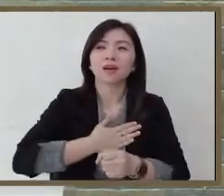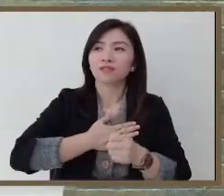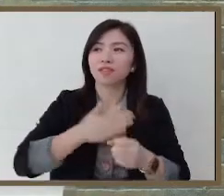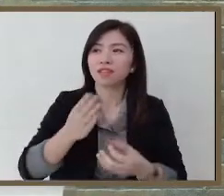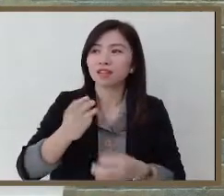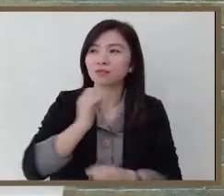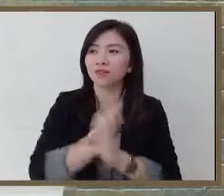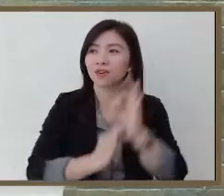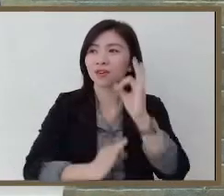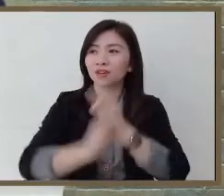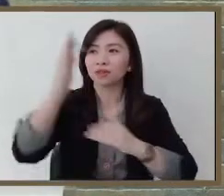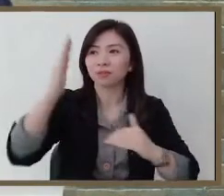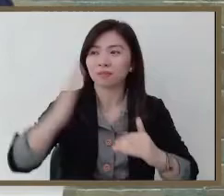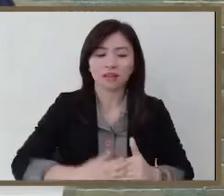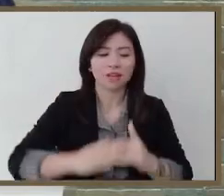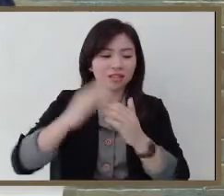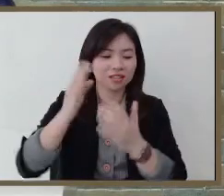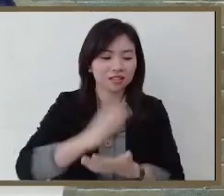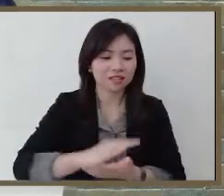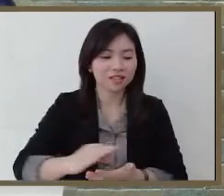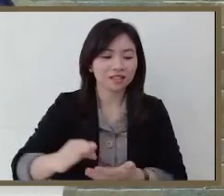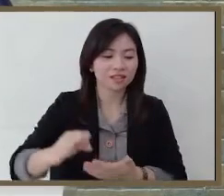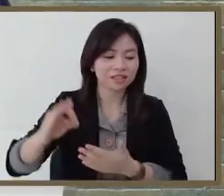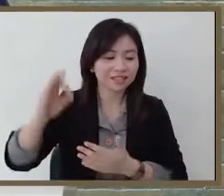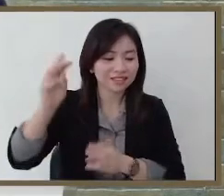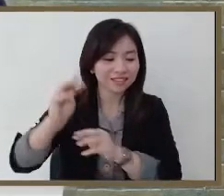my feet upon the mountain